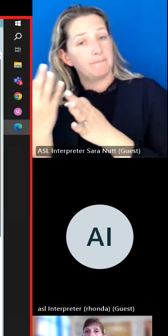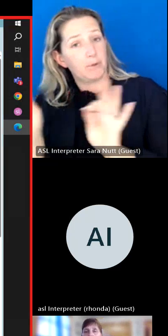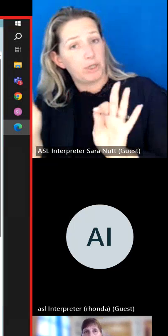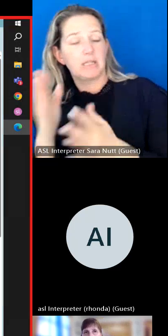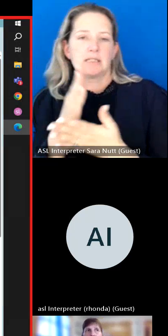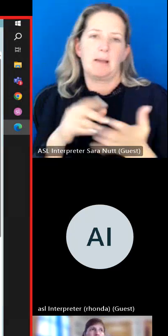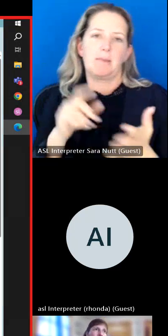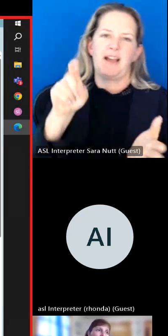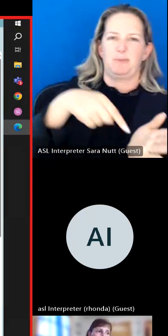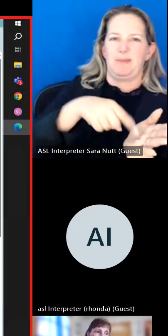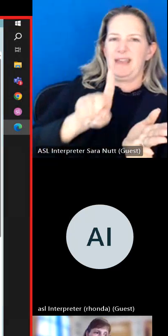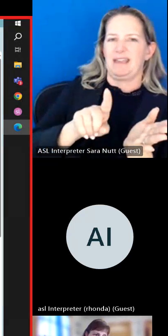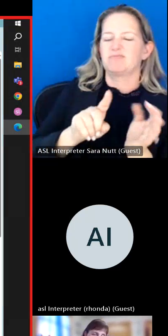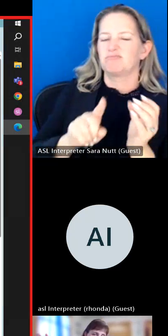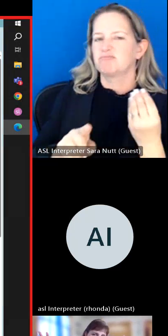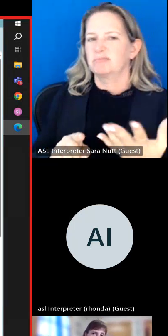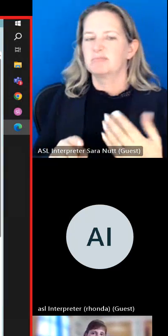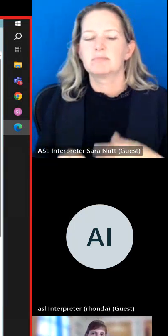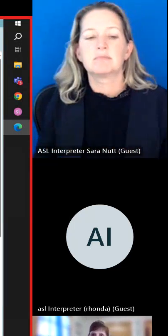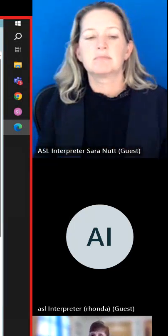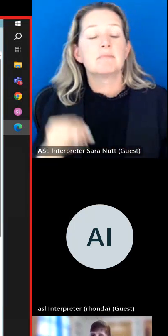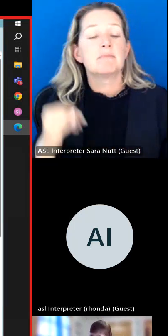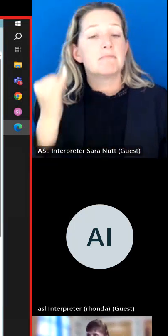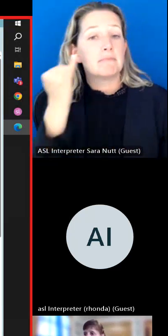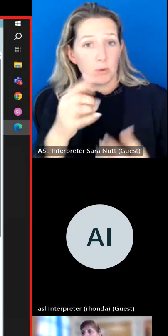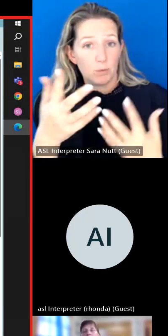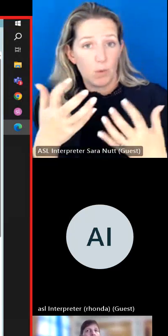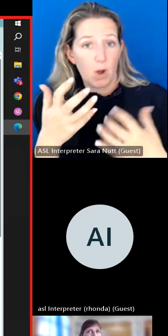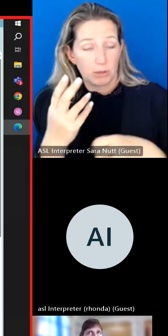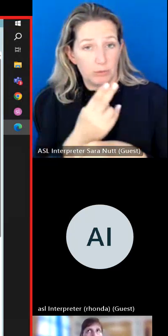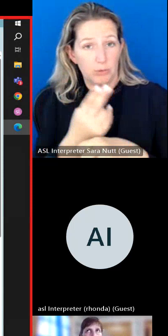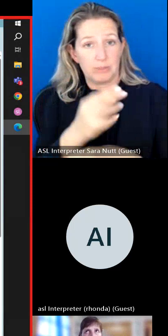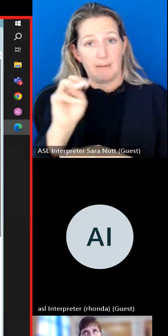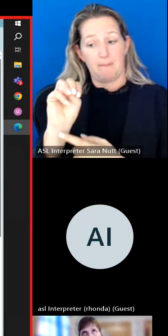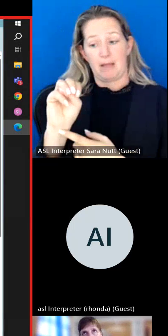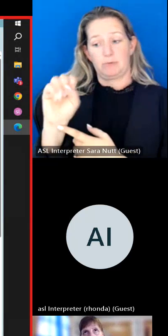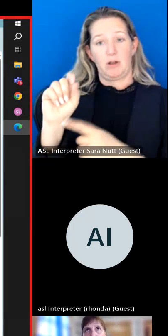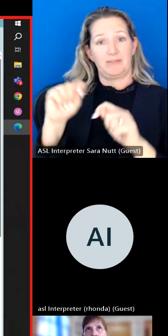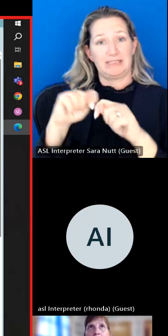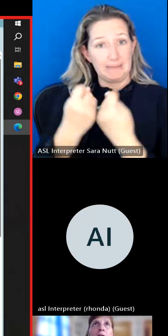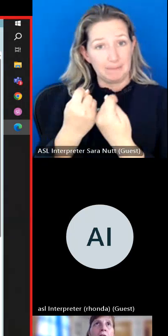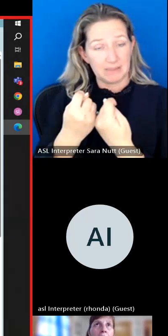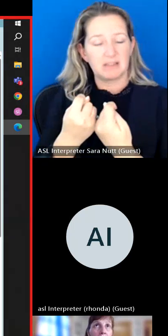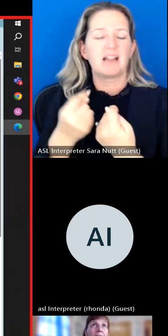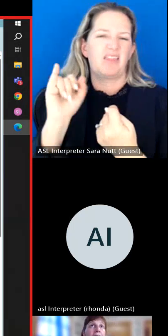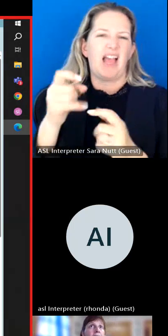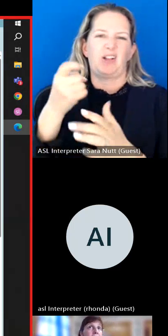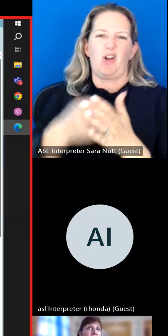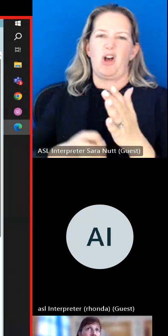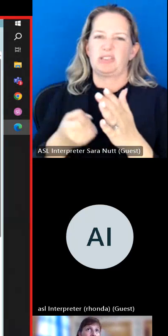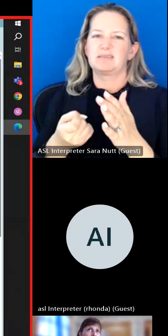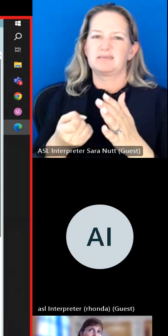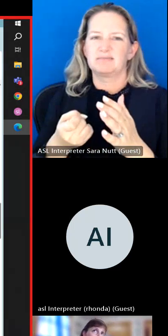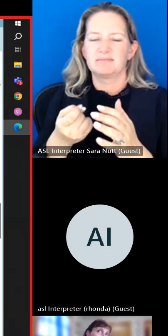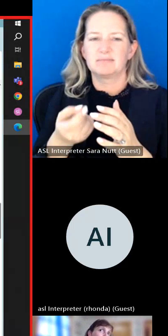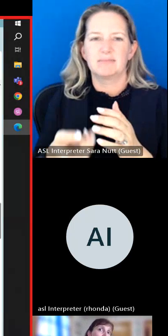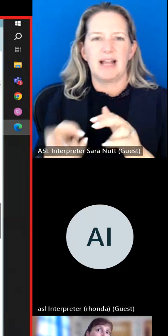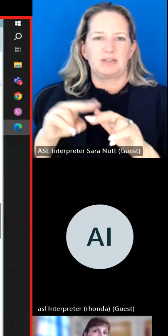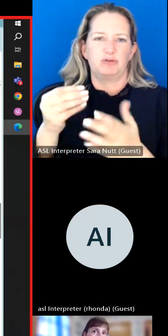for. If you do want to do things in teams, that costs extra. So that is